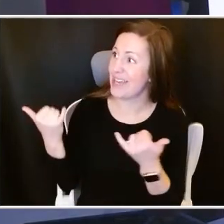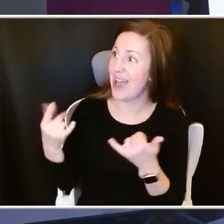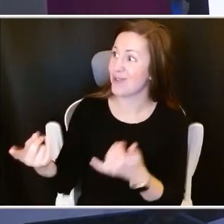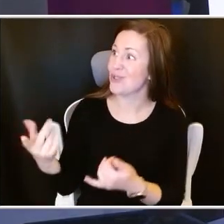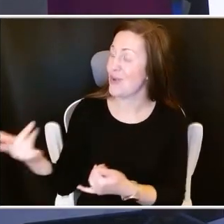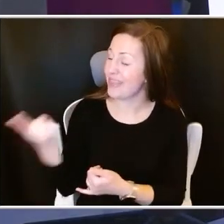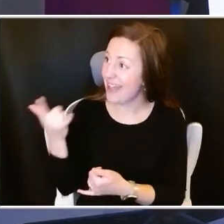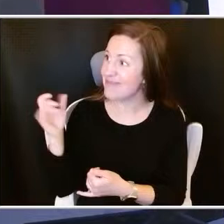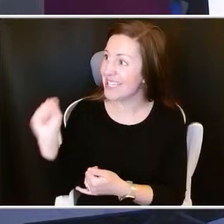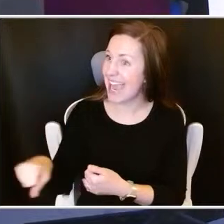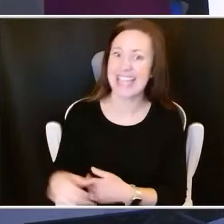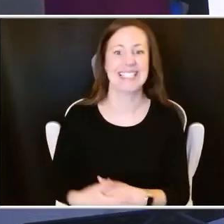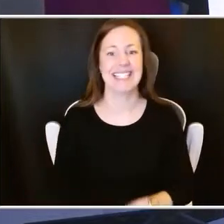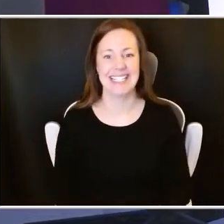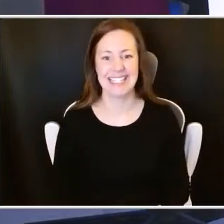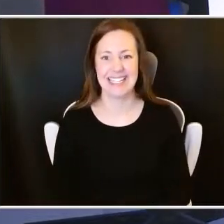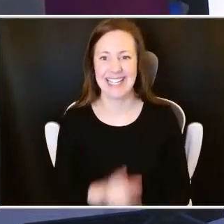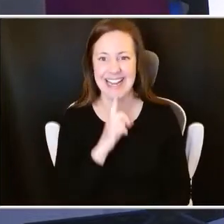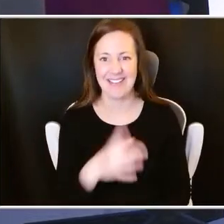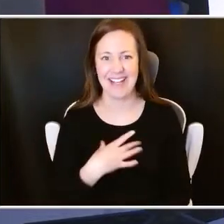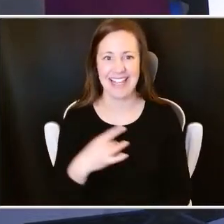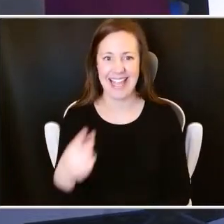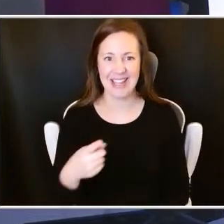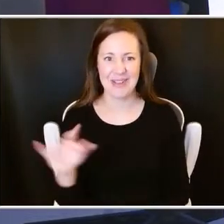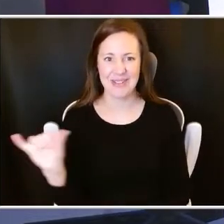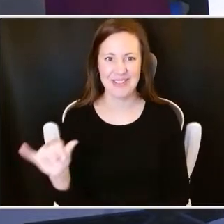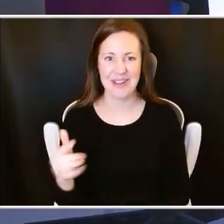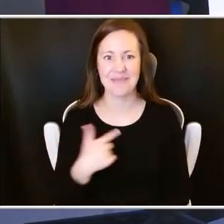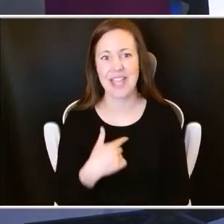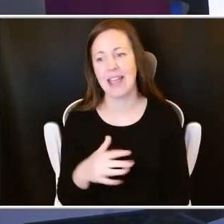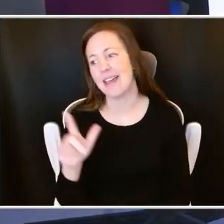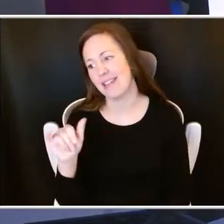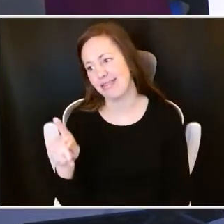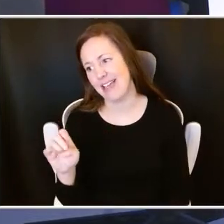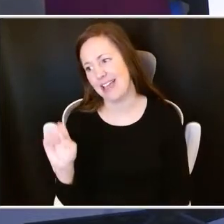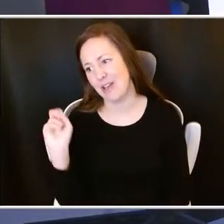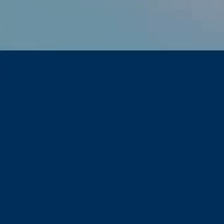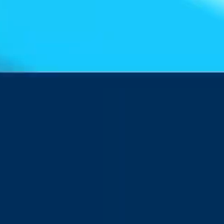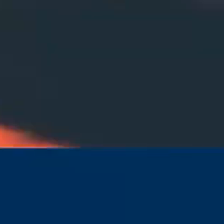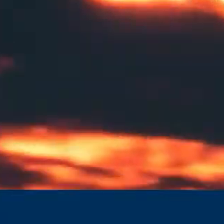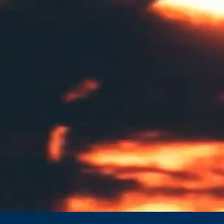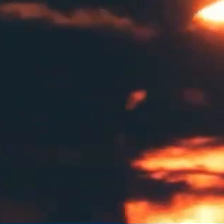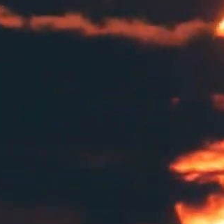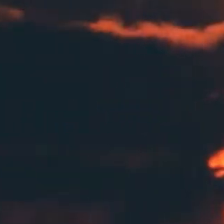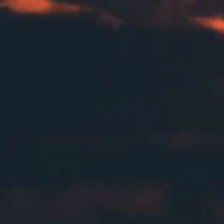gift. And I really like you. Oh, I And I like you too. See?